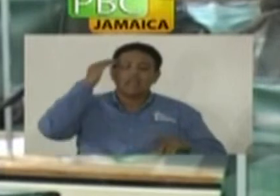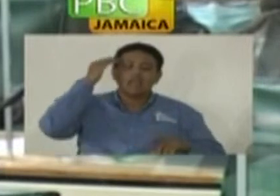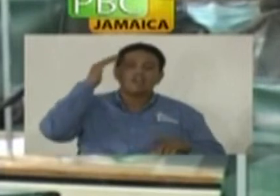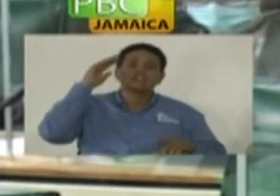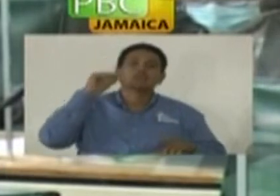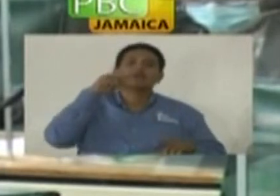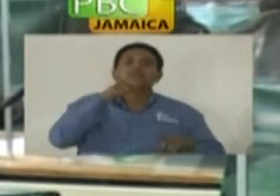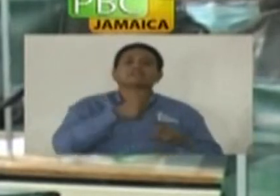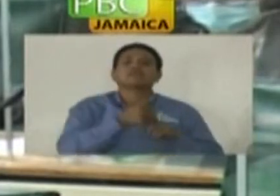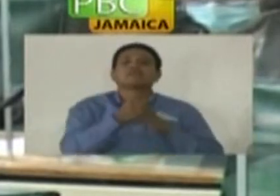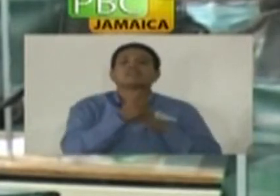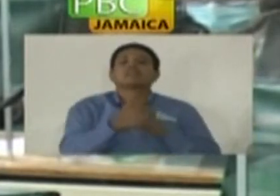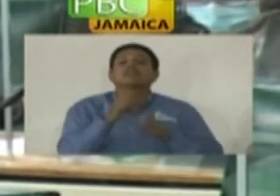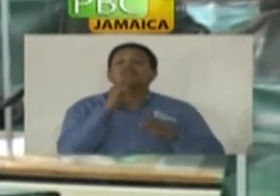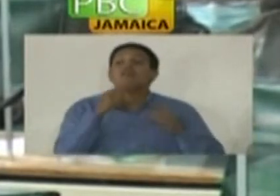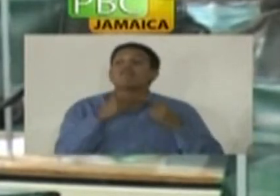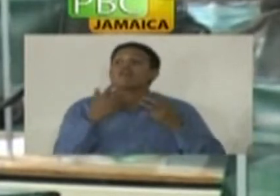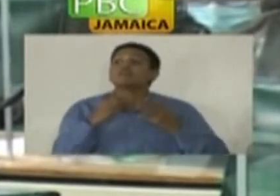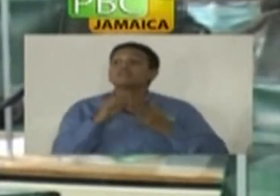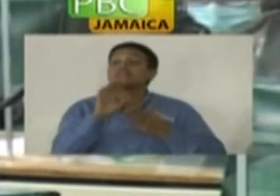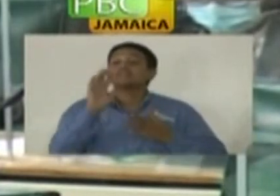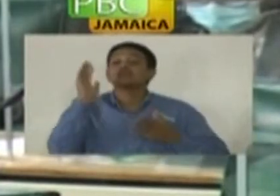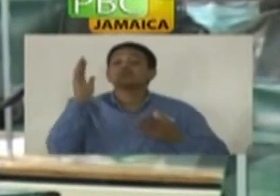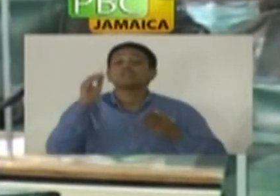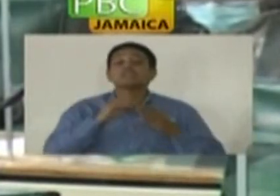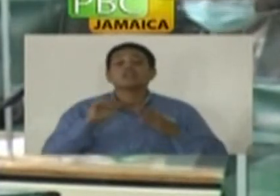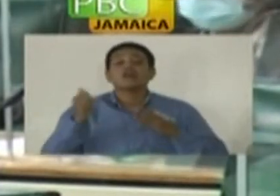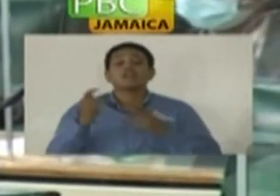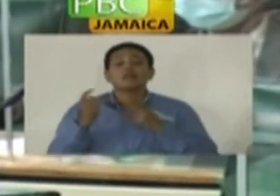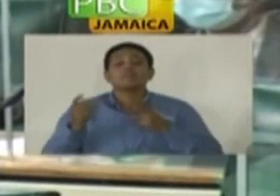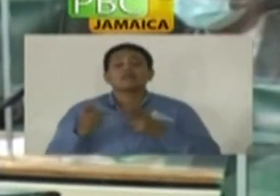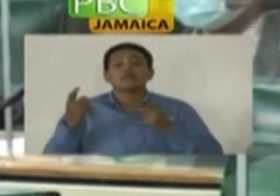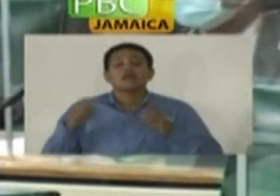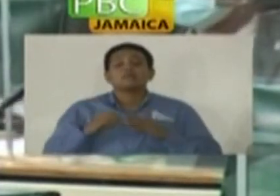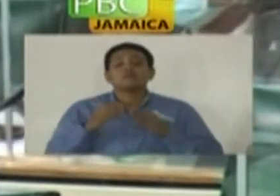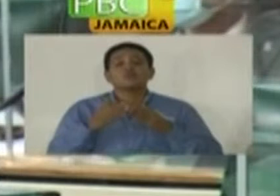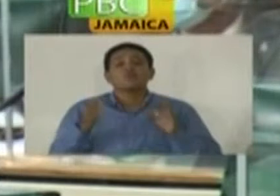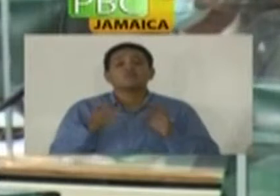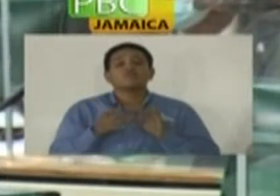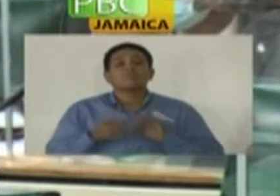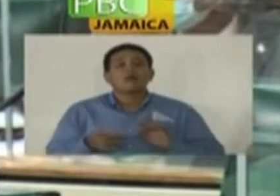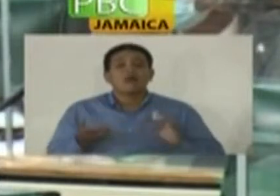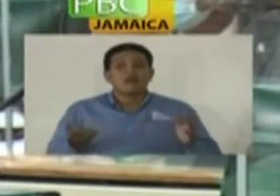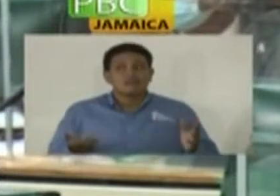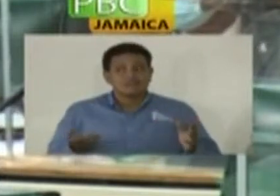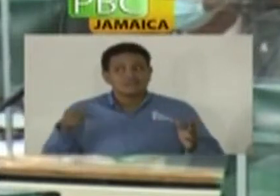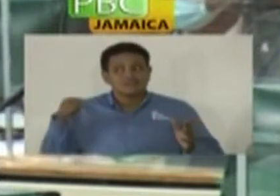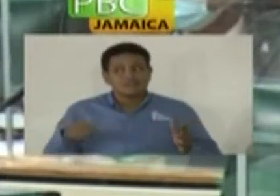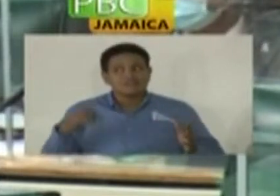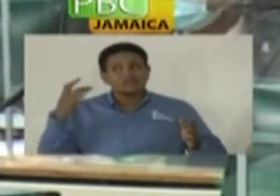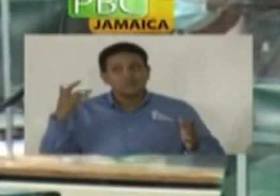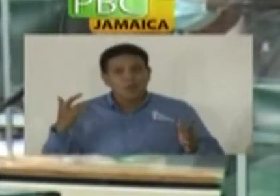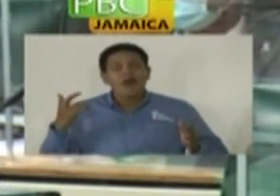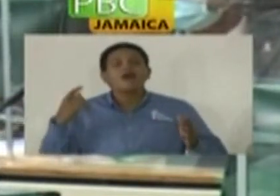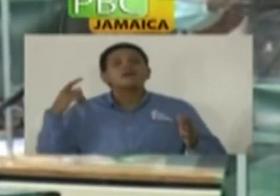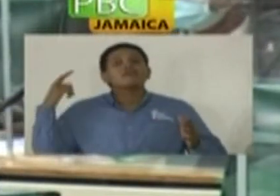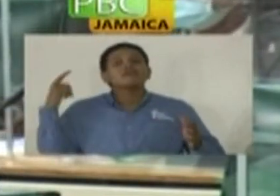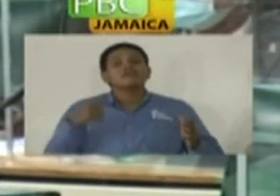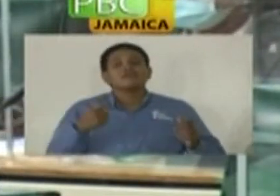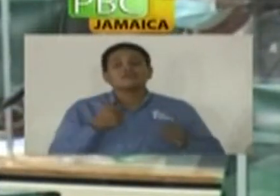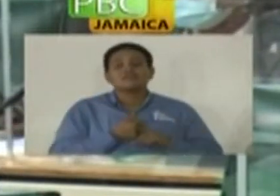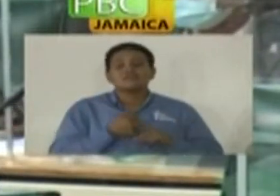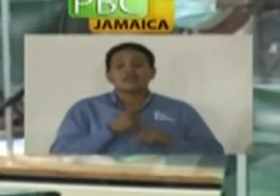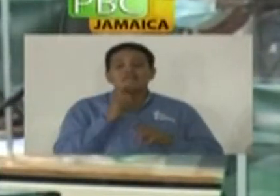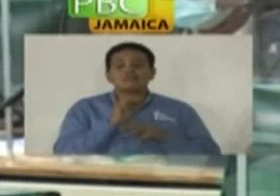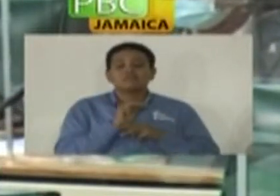by the leader of the opposition in his presentation in the other place, in his open remarks, that this is why he,